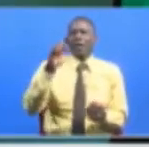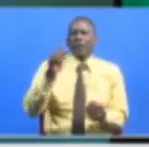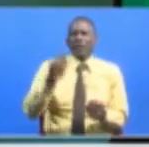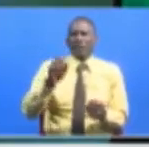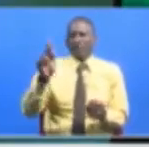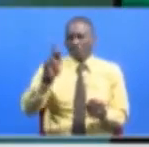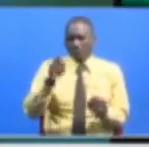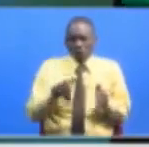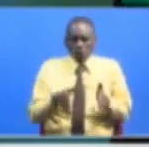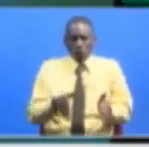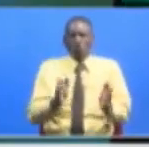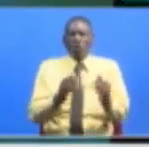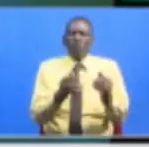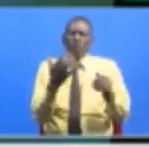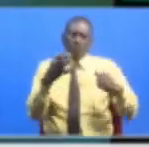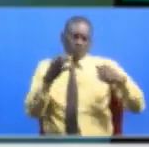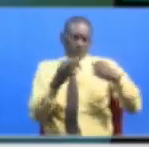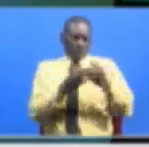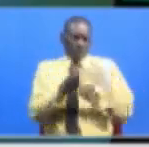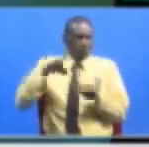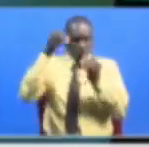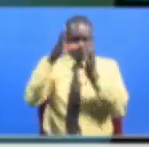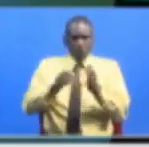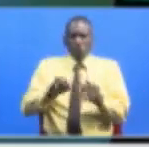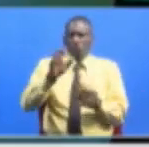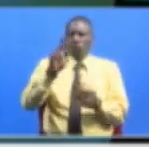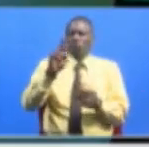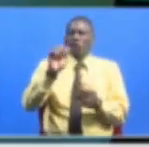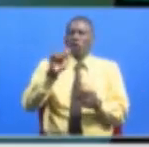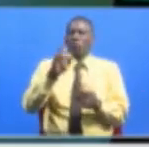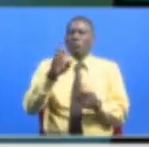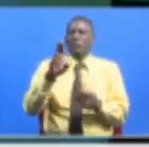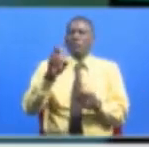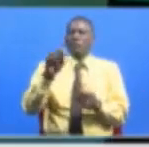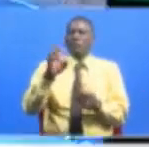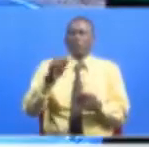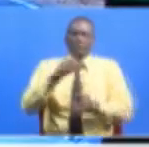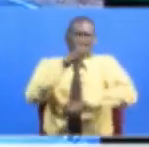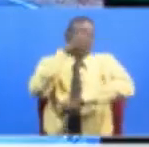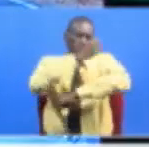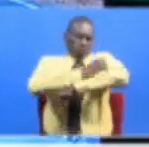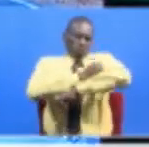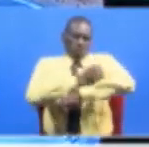learners of Kapsabet Boys High School also sustained injuries.